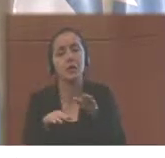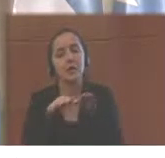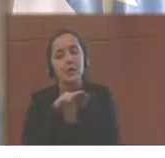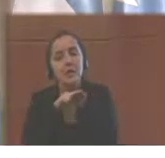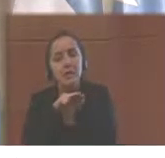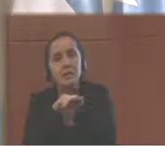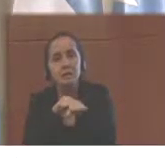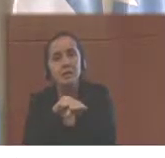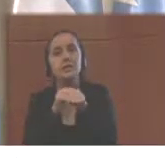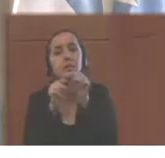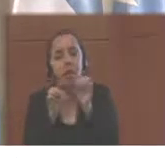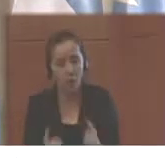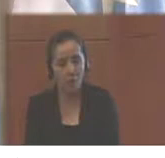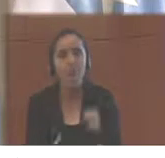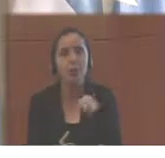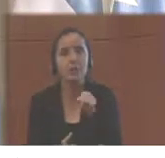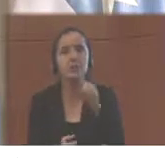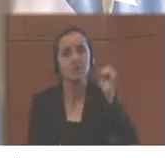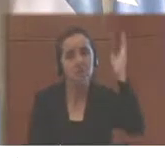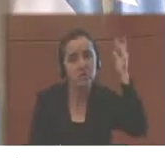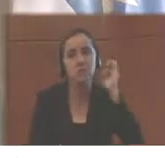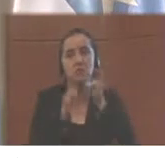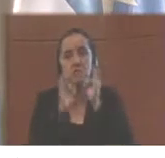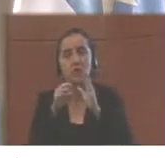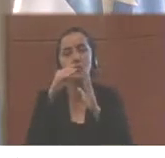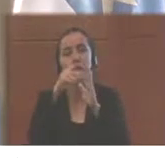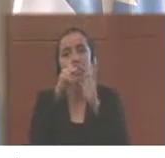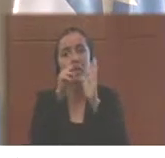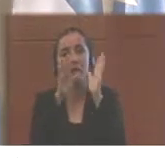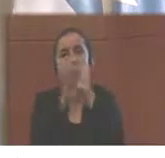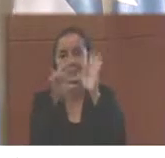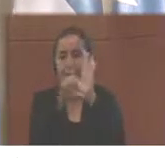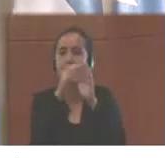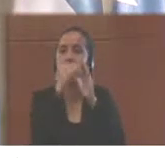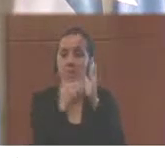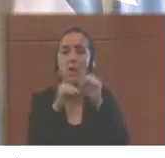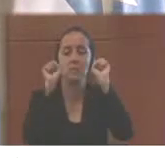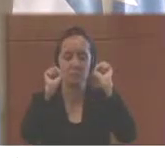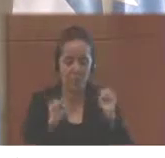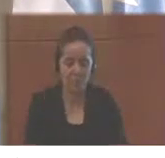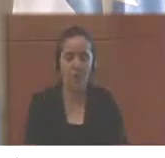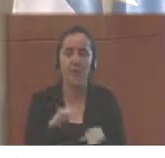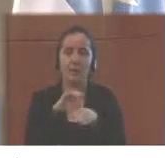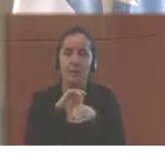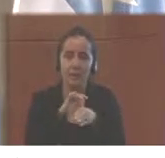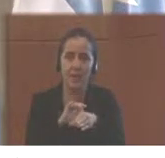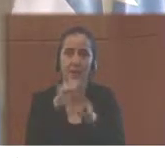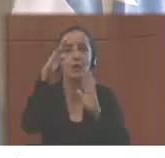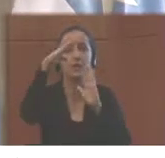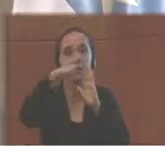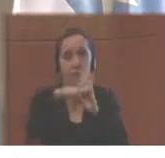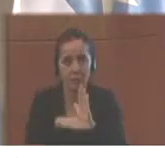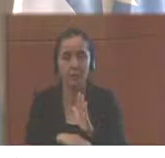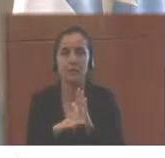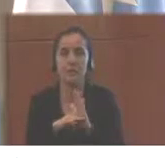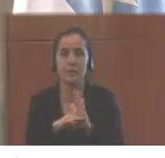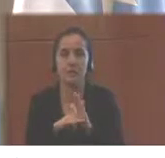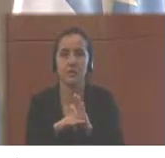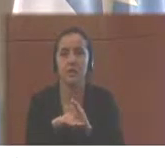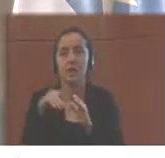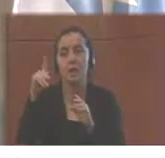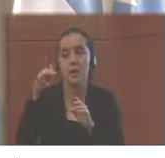and their support we have lent to them and the support that they have given